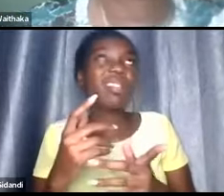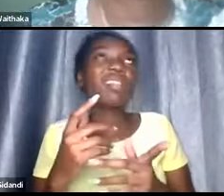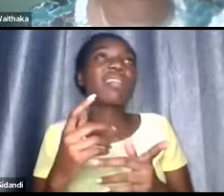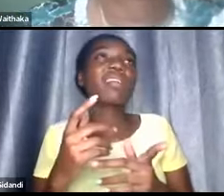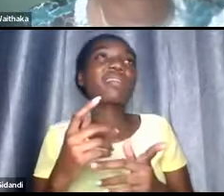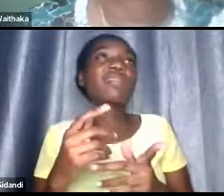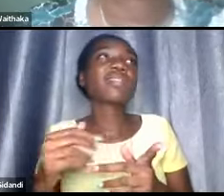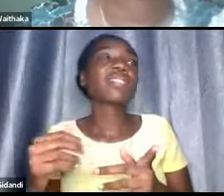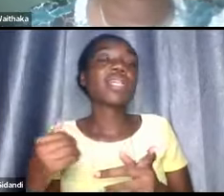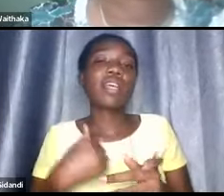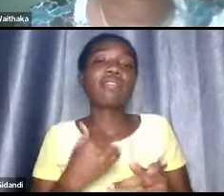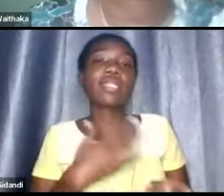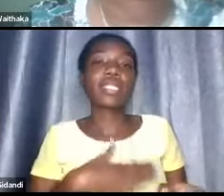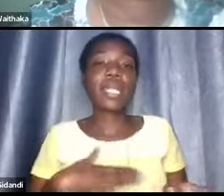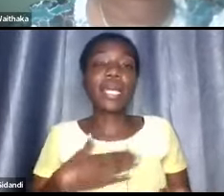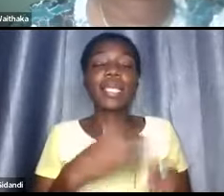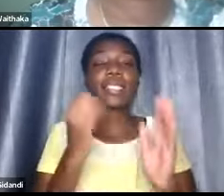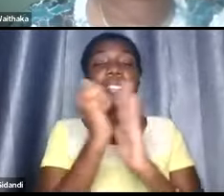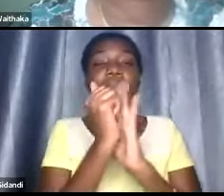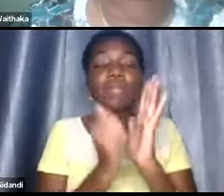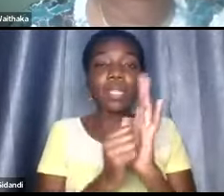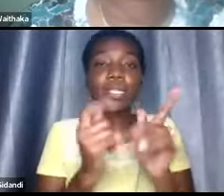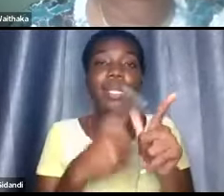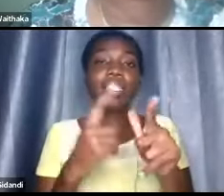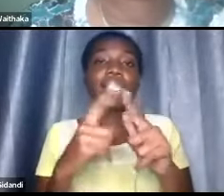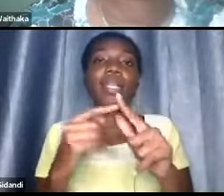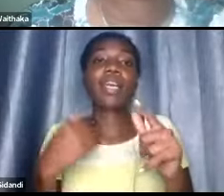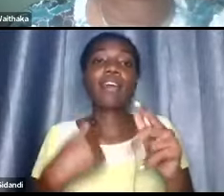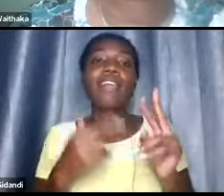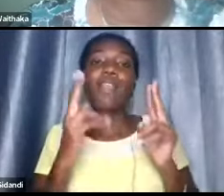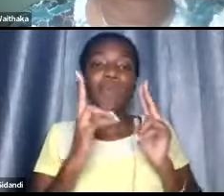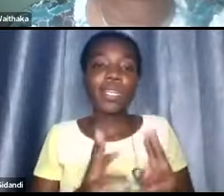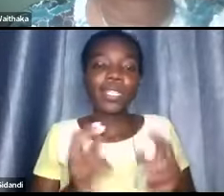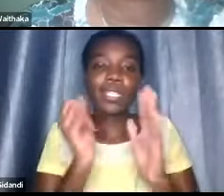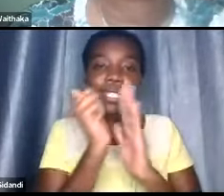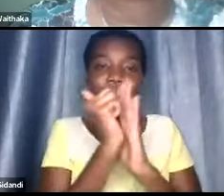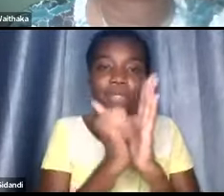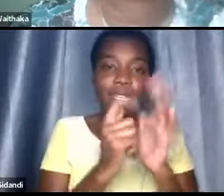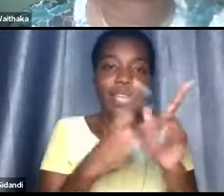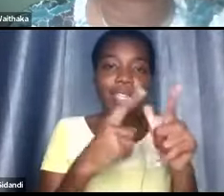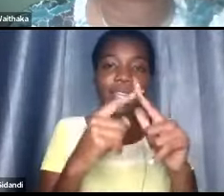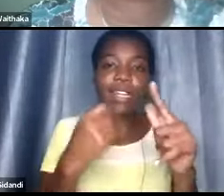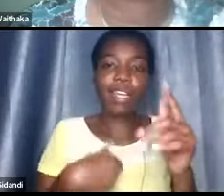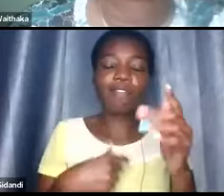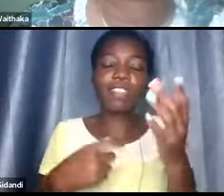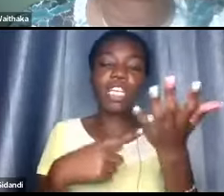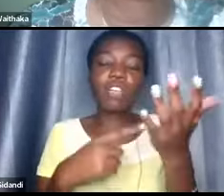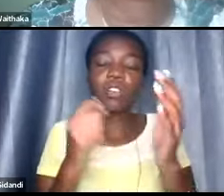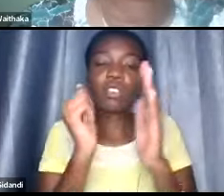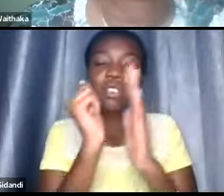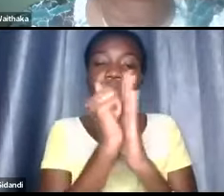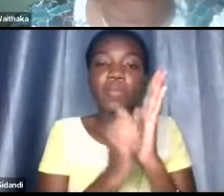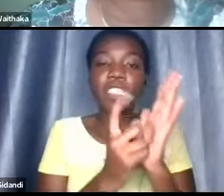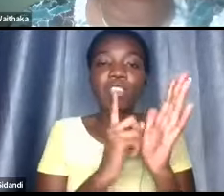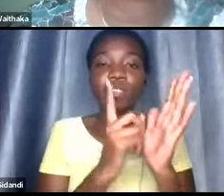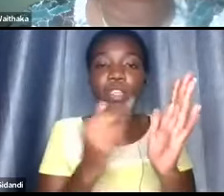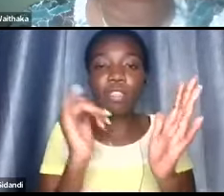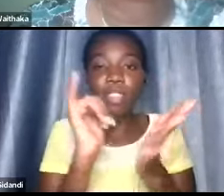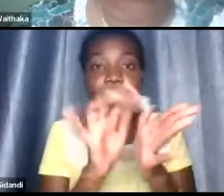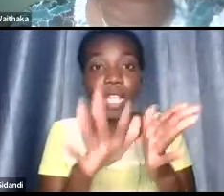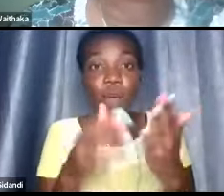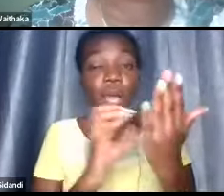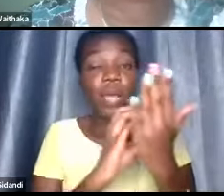the science subjects. Then the humanities subjects, then we have the technical subjects. And that's how the curriculum has been